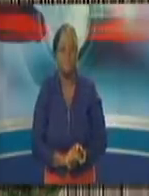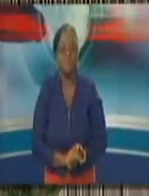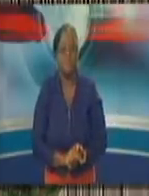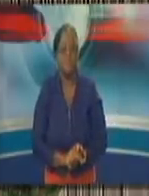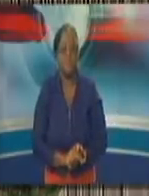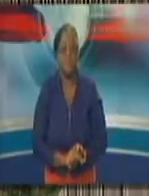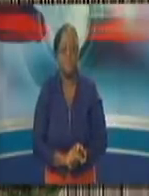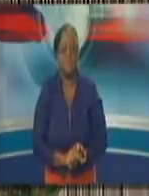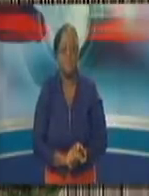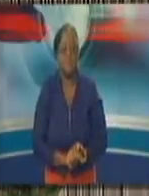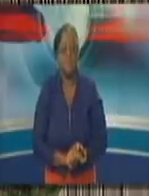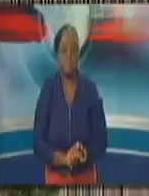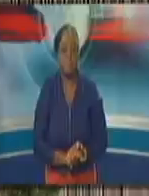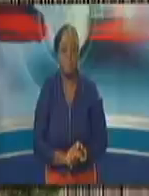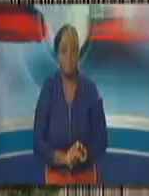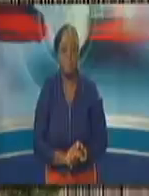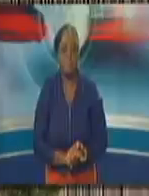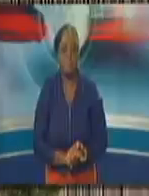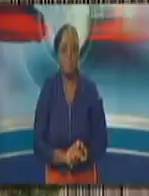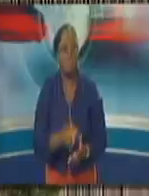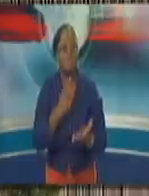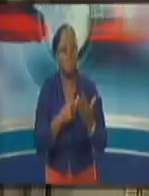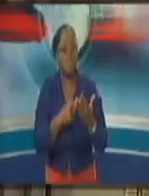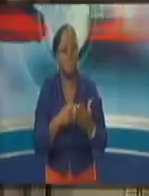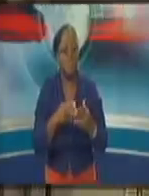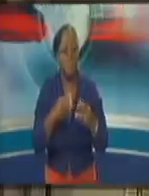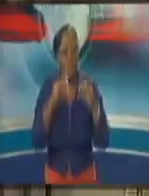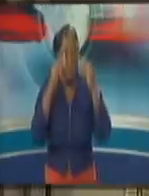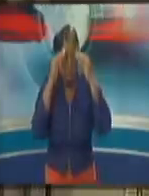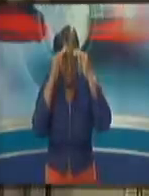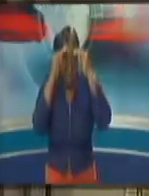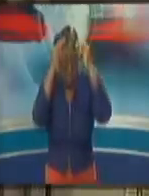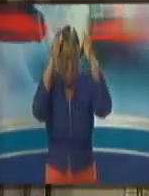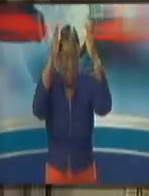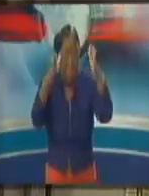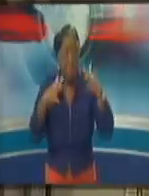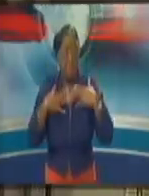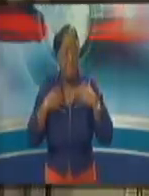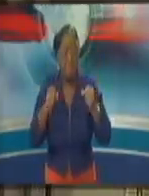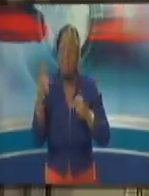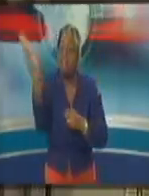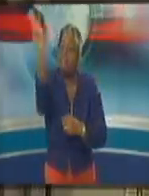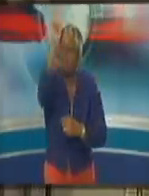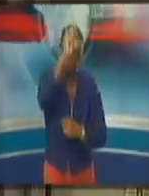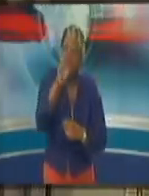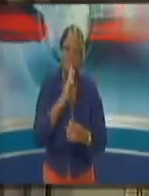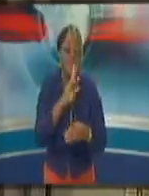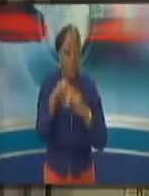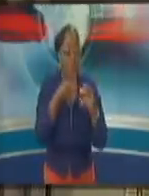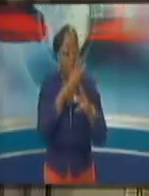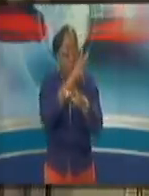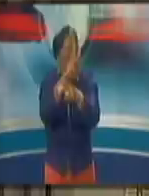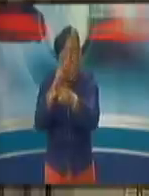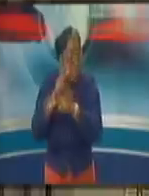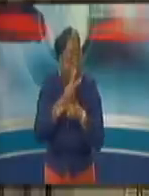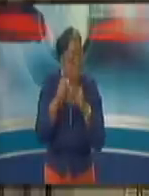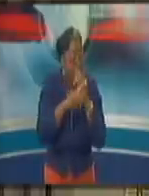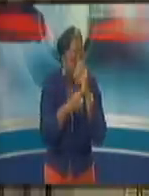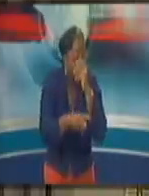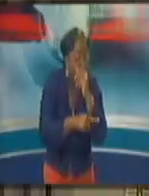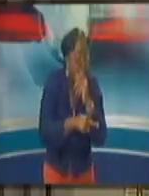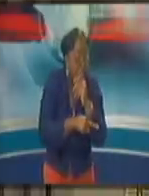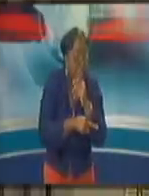The Minister of Health never spoke about care packages to anyone outside of Trinidad and